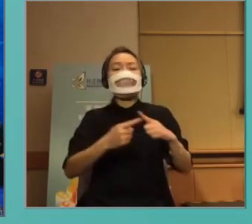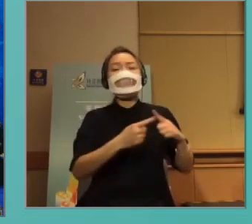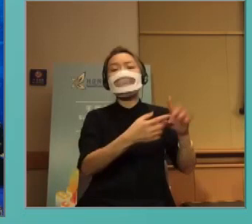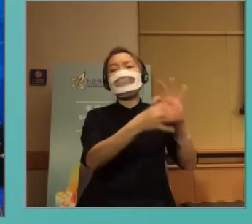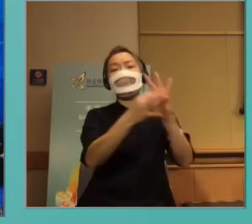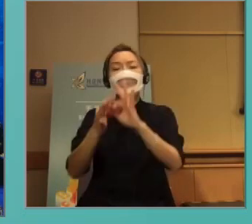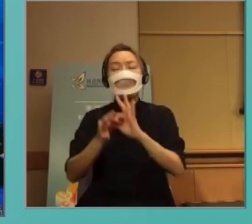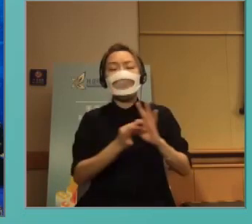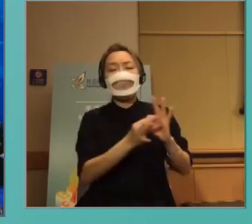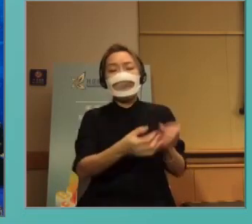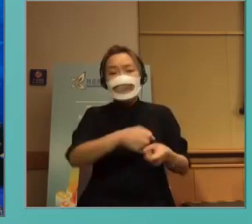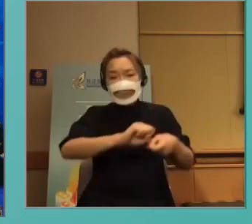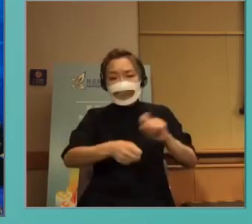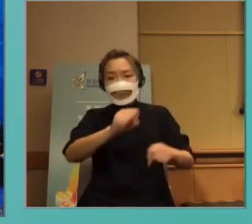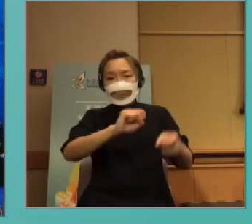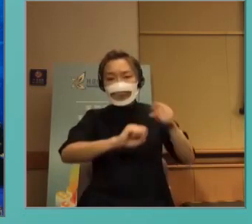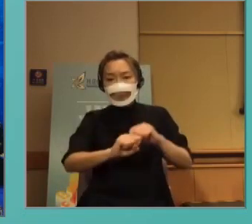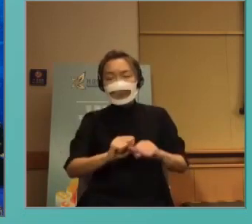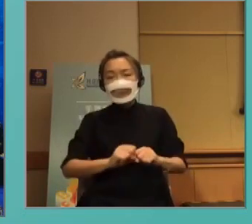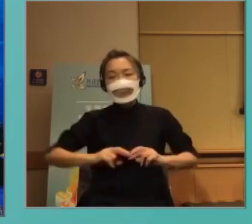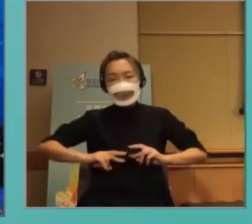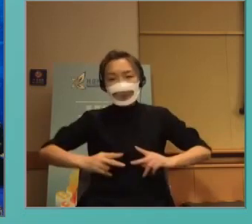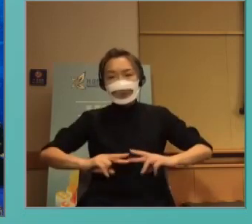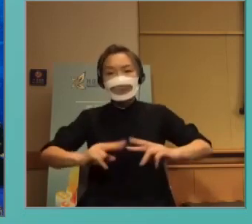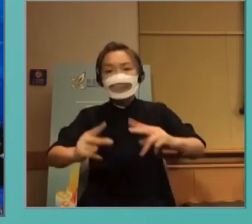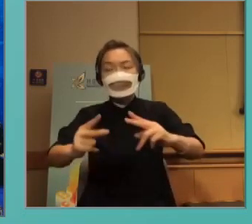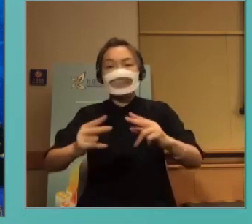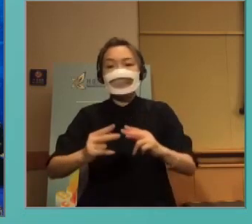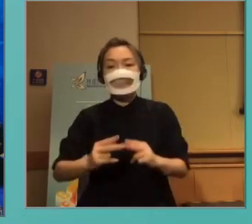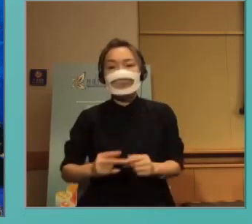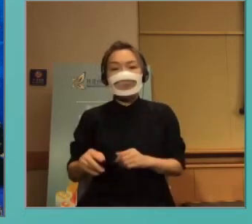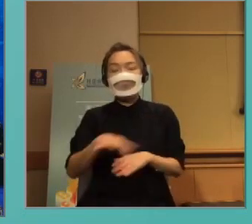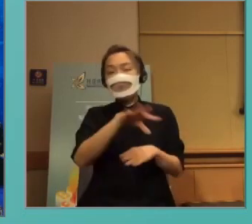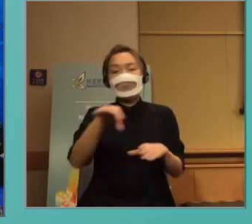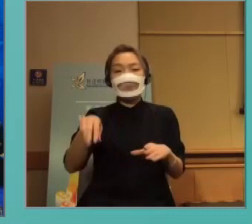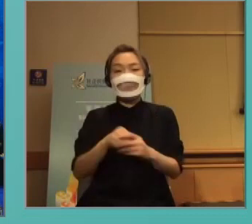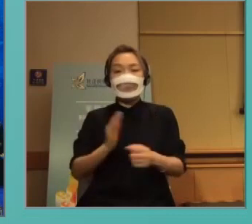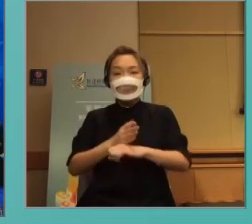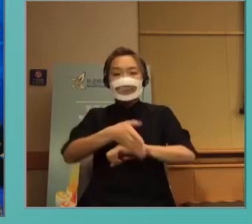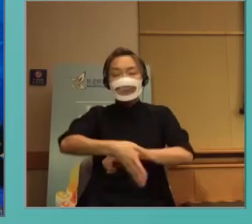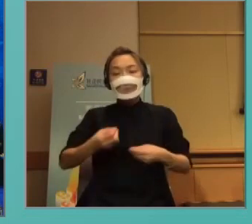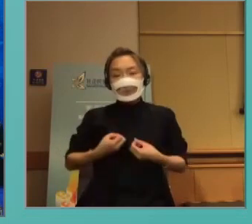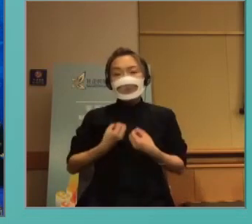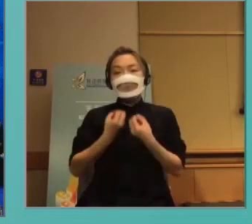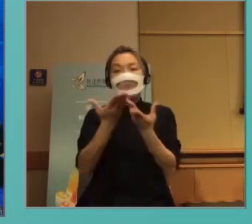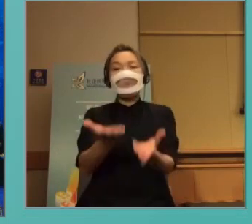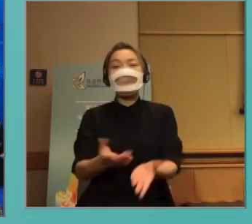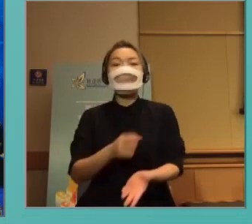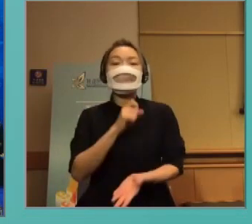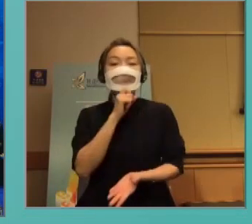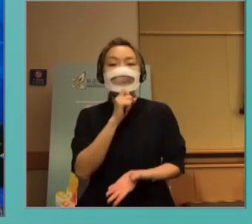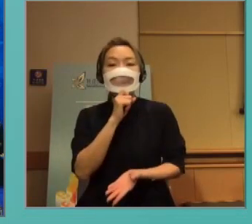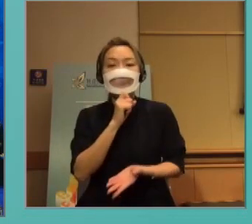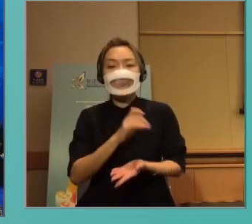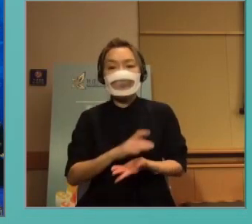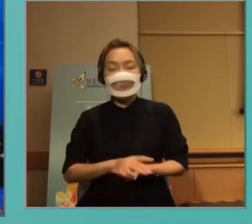towards improving society as a whole in the future, provided that we have the right players in position to advance